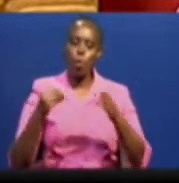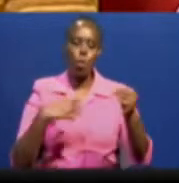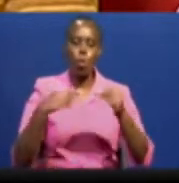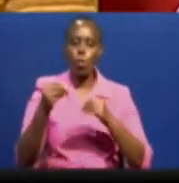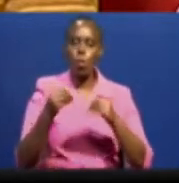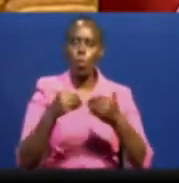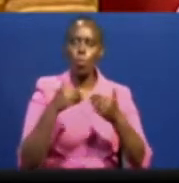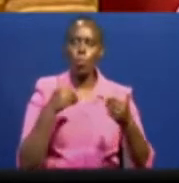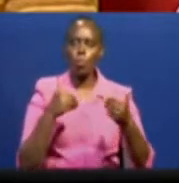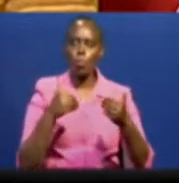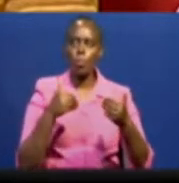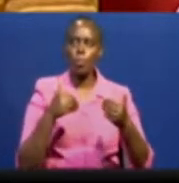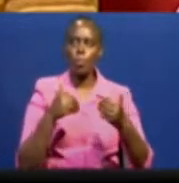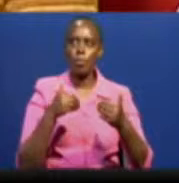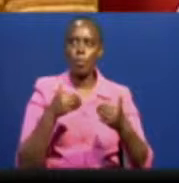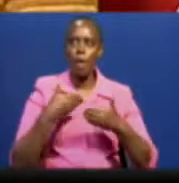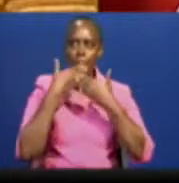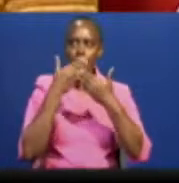answer.